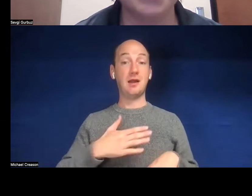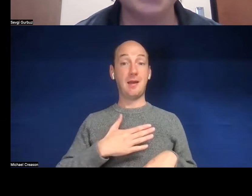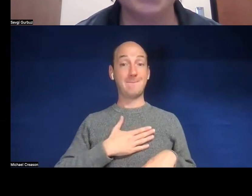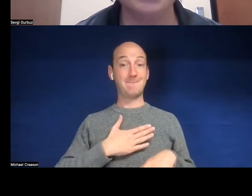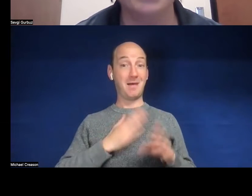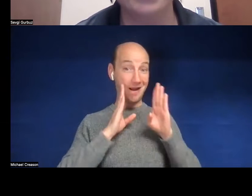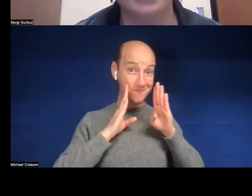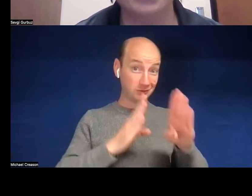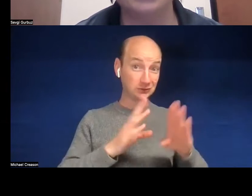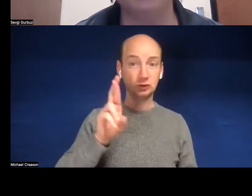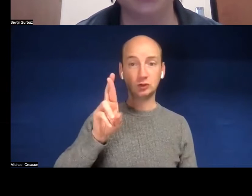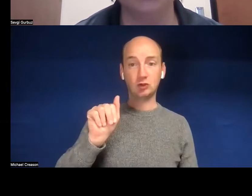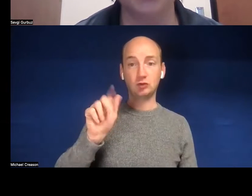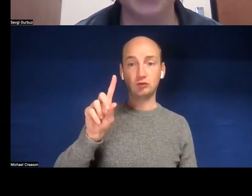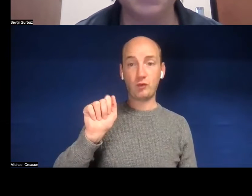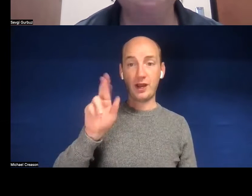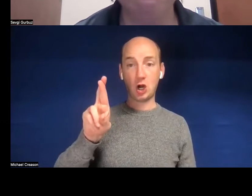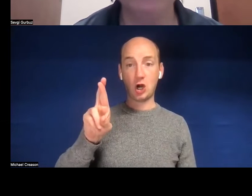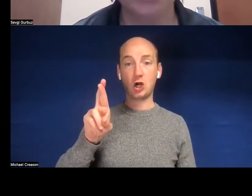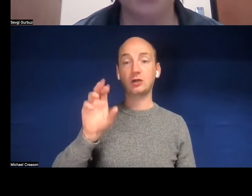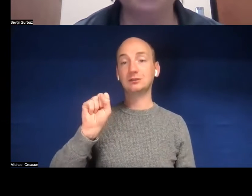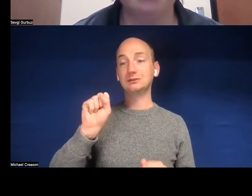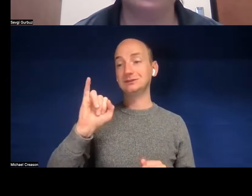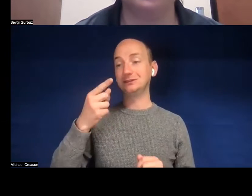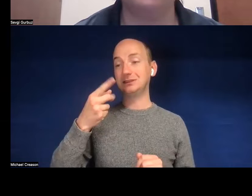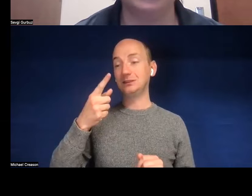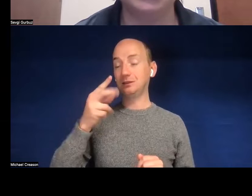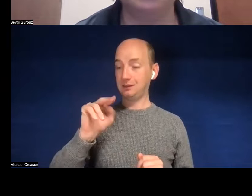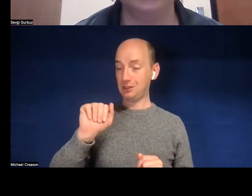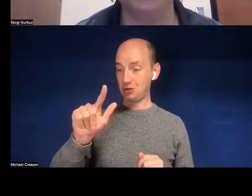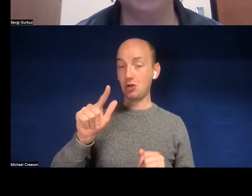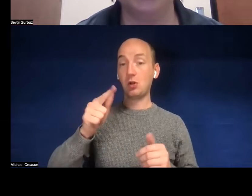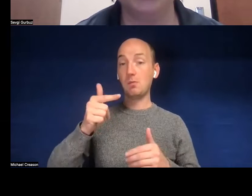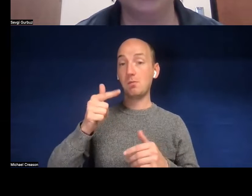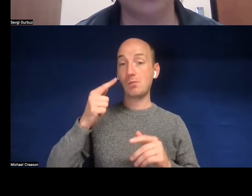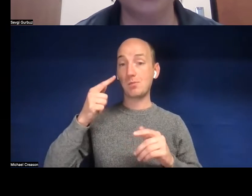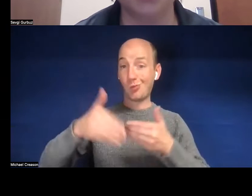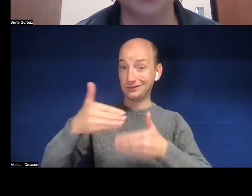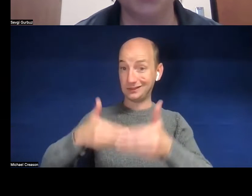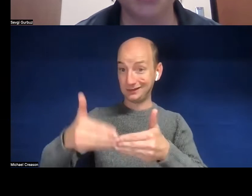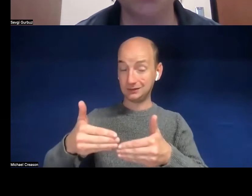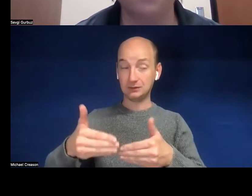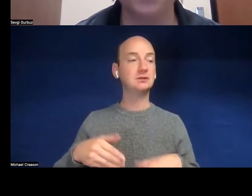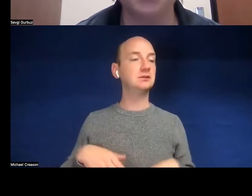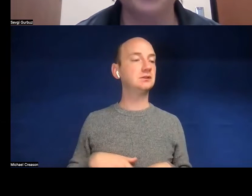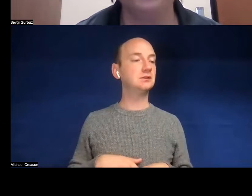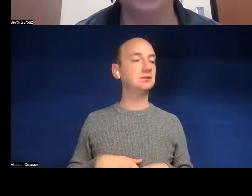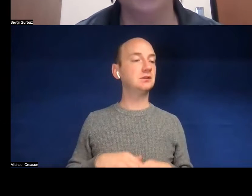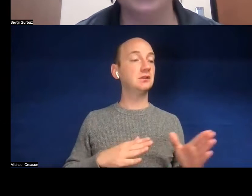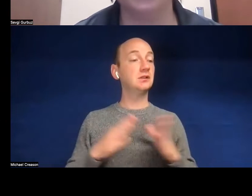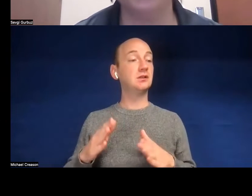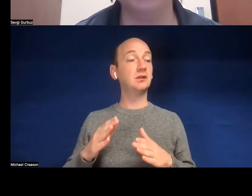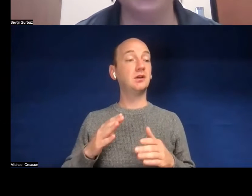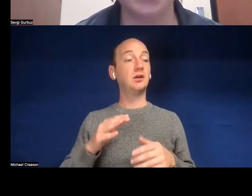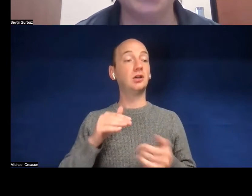signal processing and in machine learning. Other members of our team include Dr. Chris Crawford,